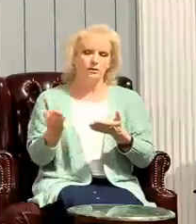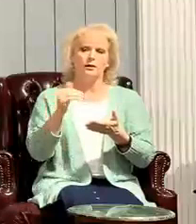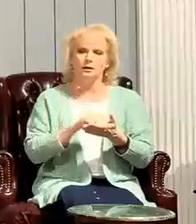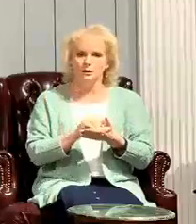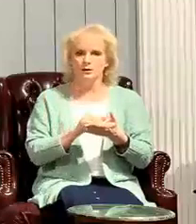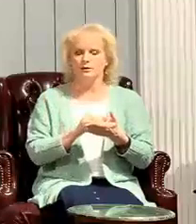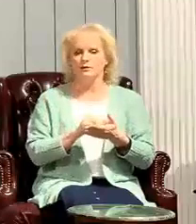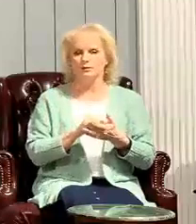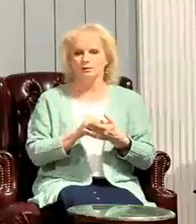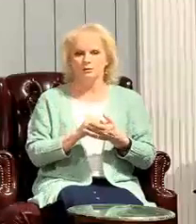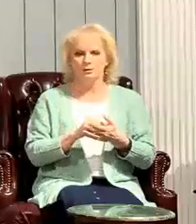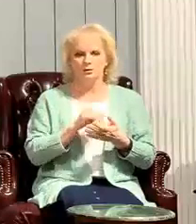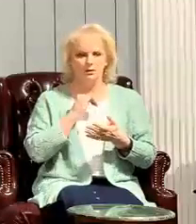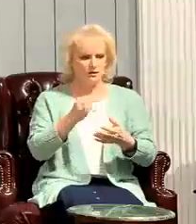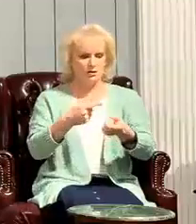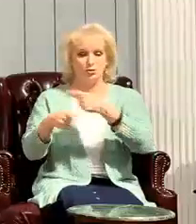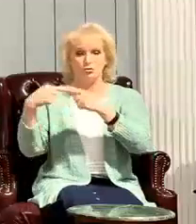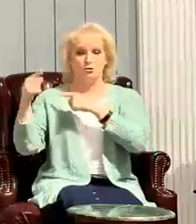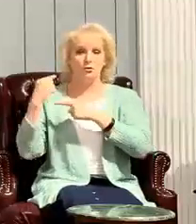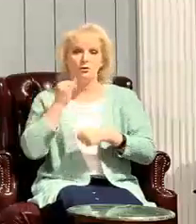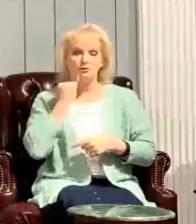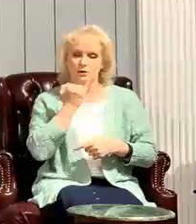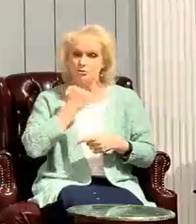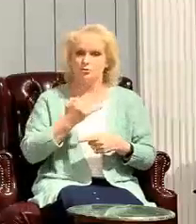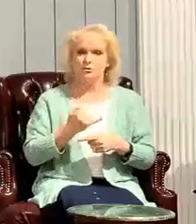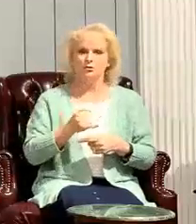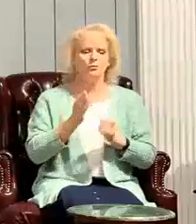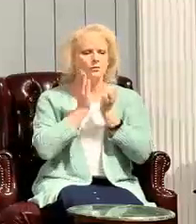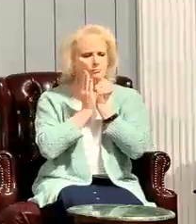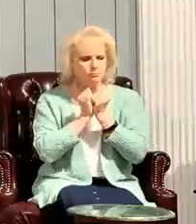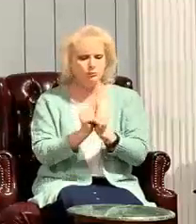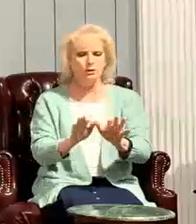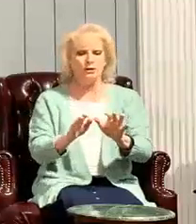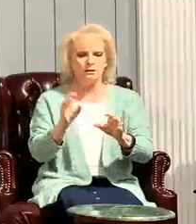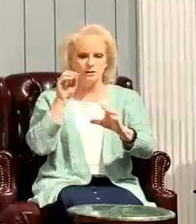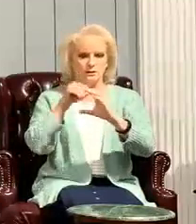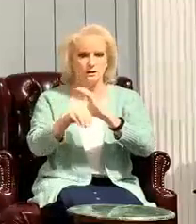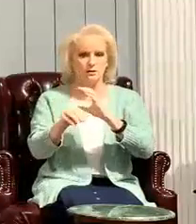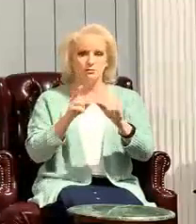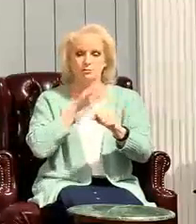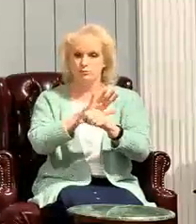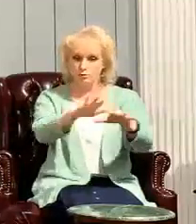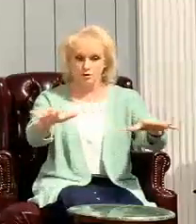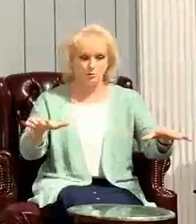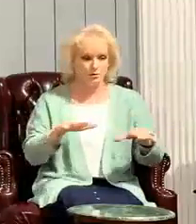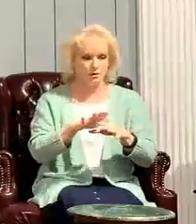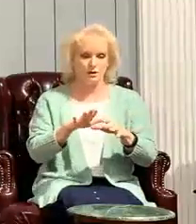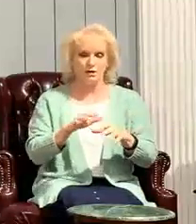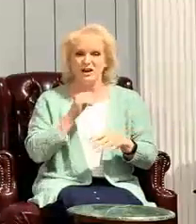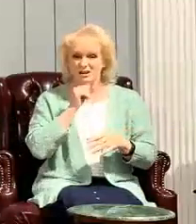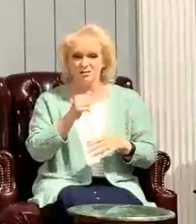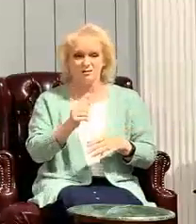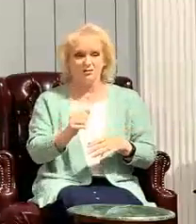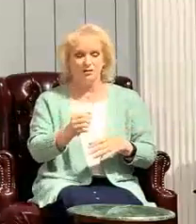again. This was a generation of Israel who would be blessed to enter into the promised land. Again, a privilege that not even Moses is going